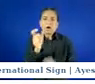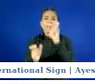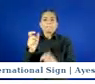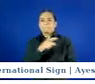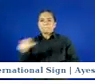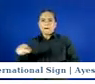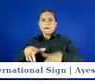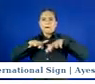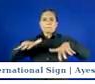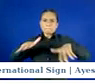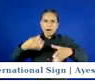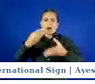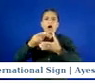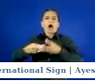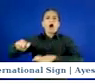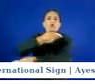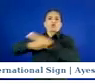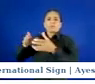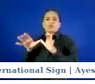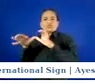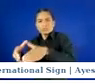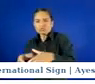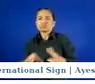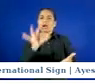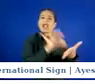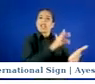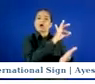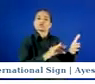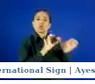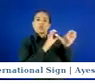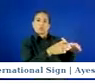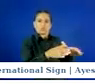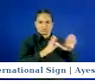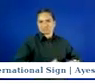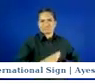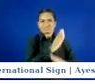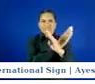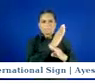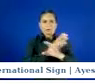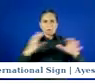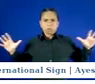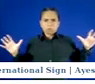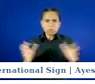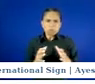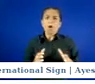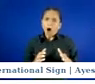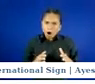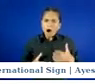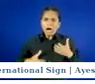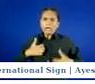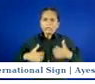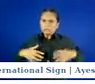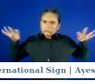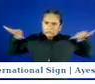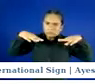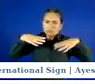groups. So it required, therefore, to have a fraud-proof system for one to be able to enjoy the benefits that have